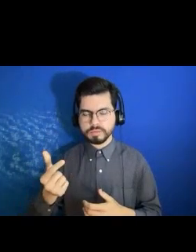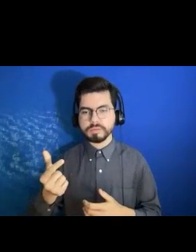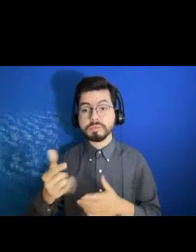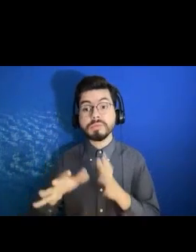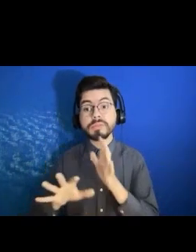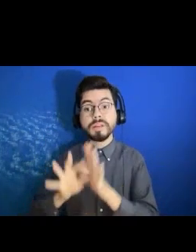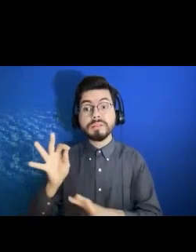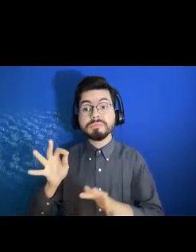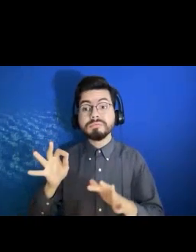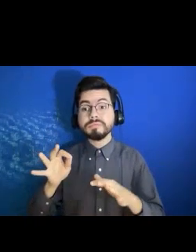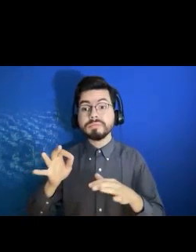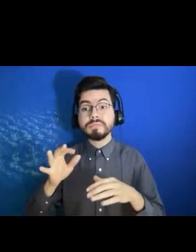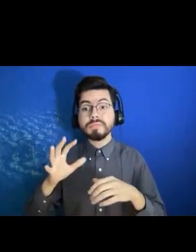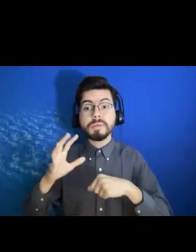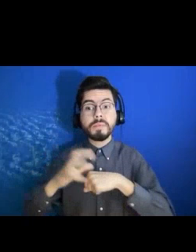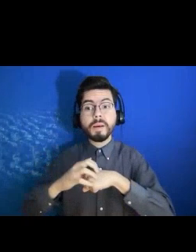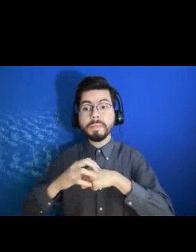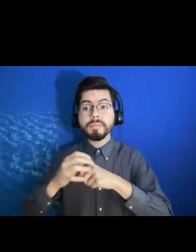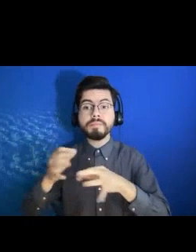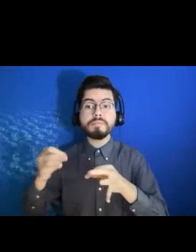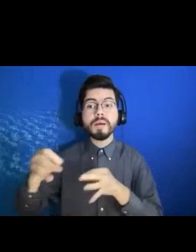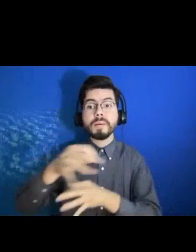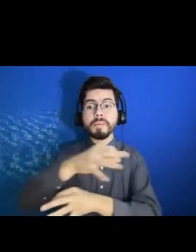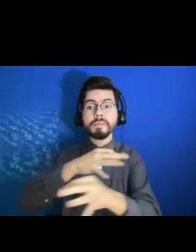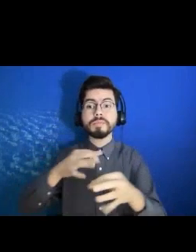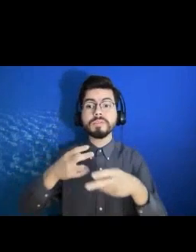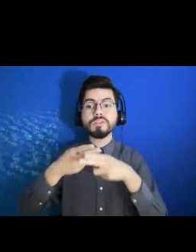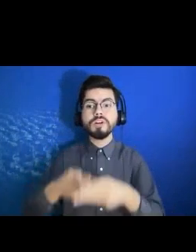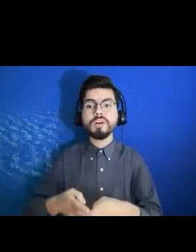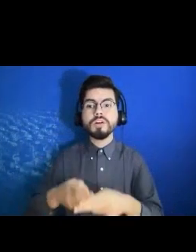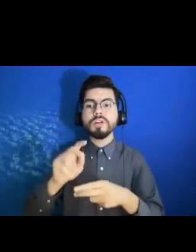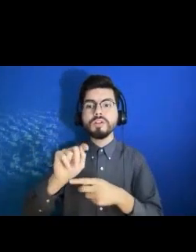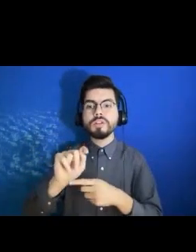bacterium, which he called Thermus aquaticus, in Mushroom Spring.